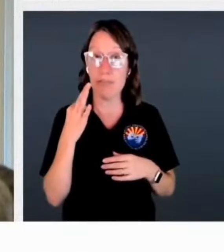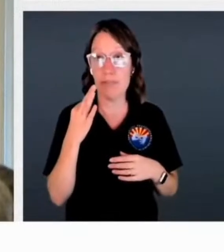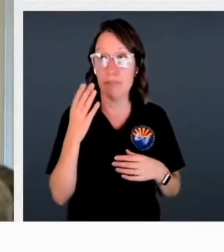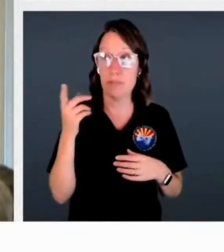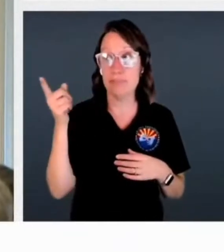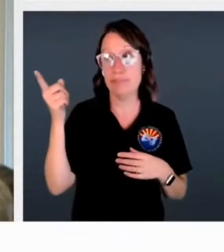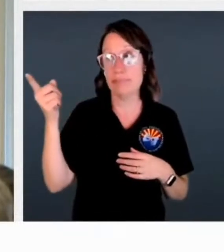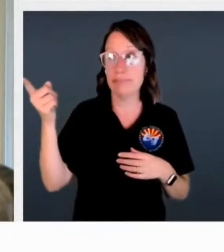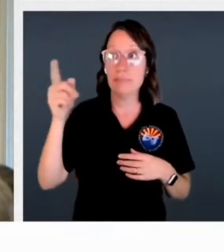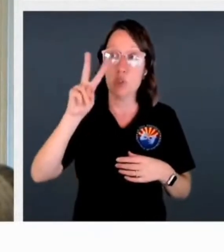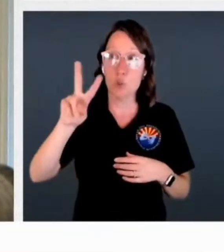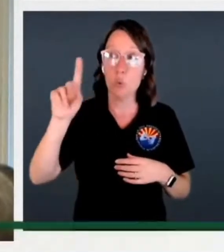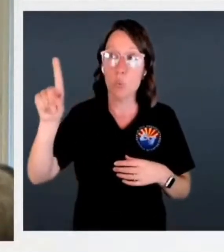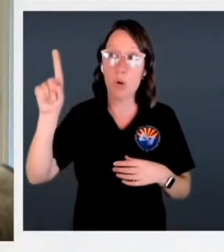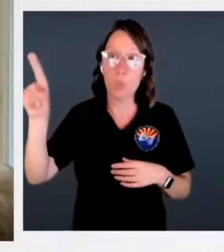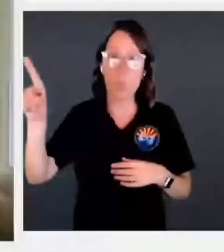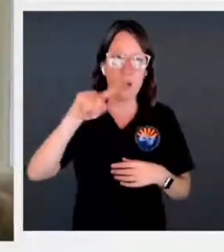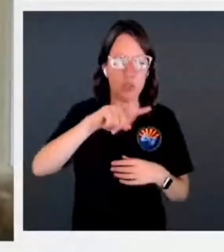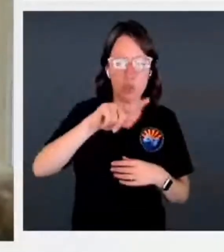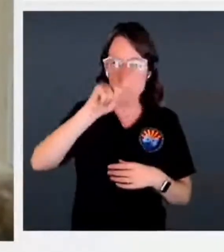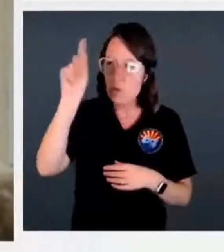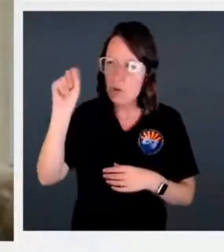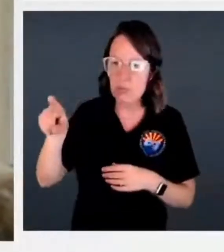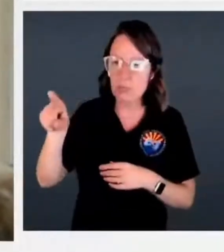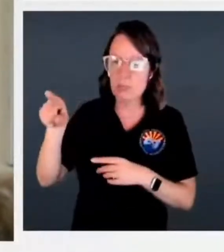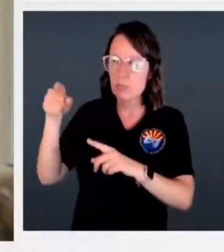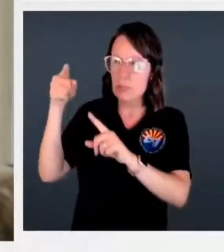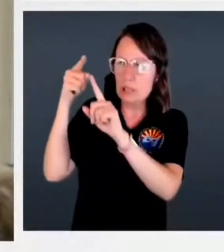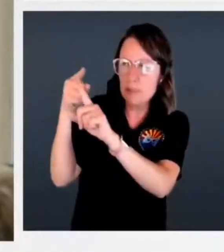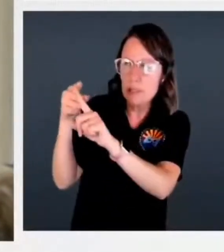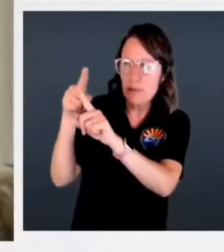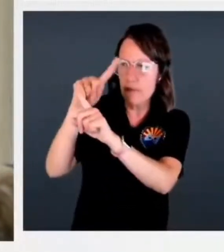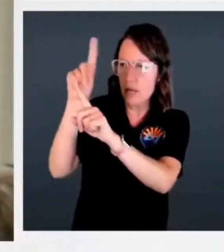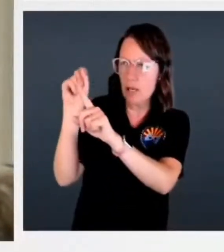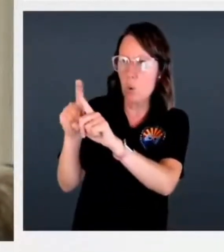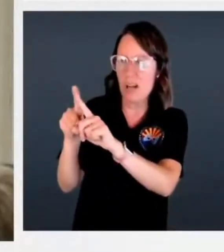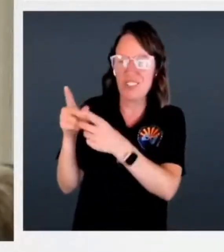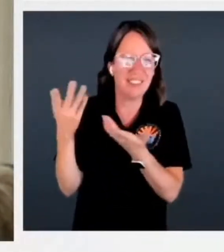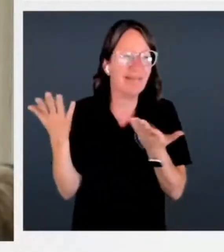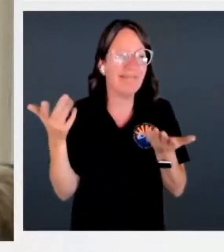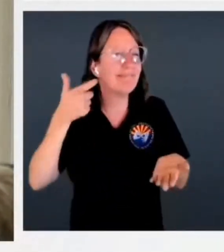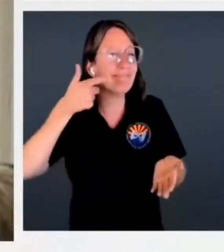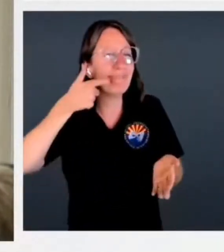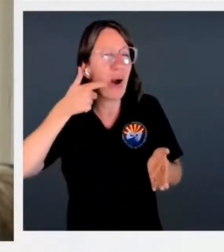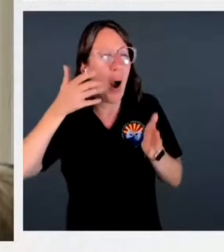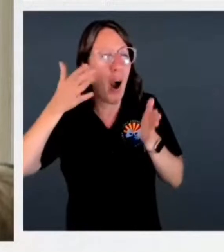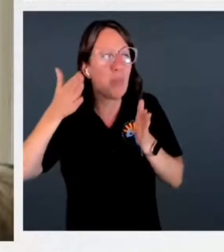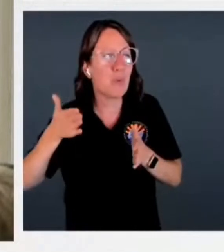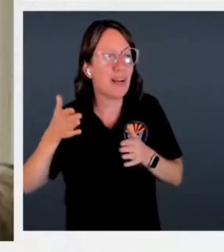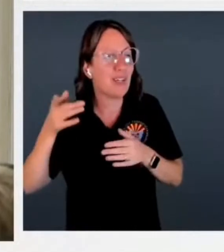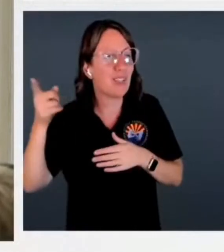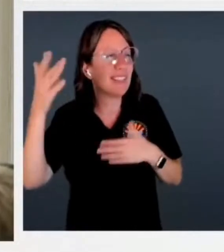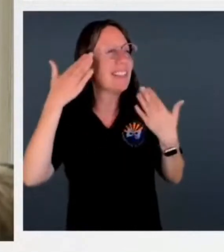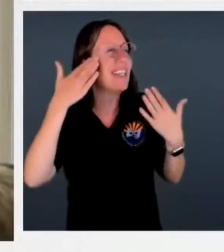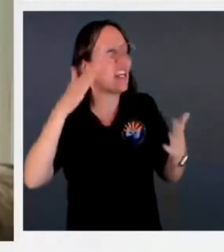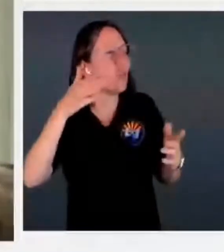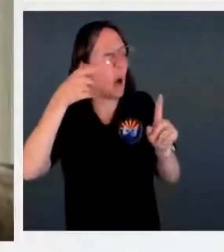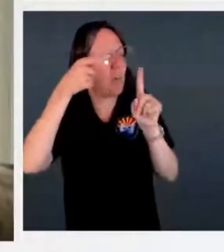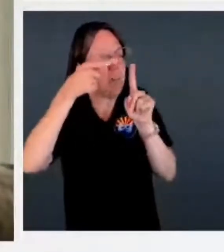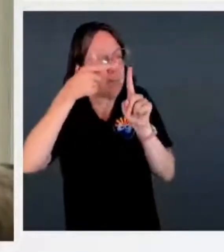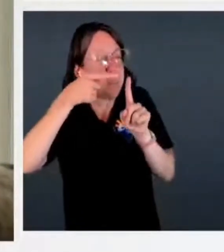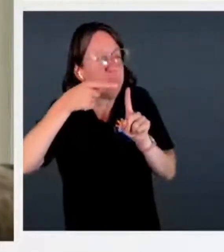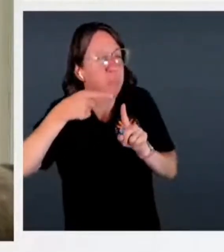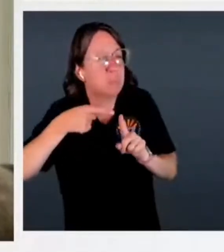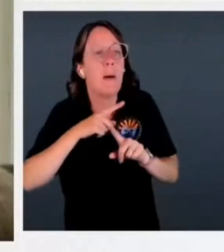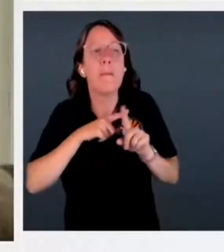they're not going to be able to know, like, hey, so-and-so's neighbor, right? They're not going to know that. But they'll have all of the information that we're